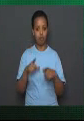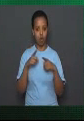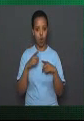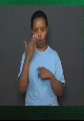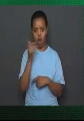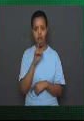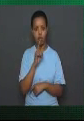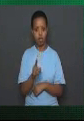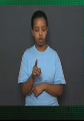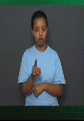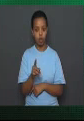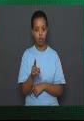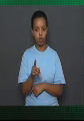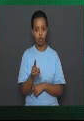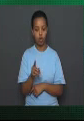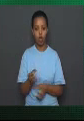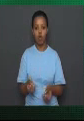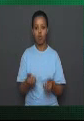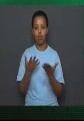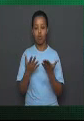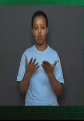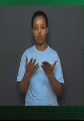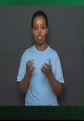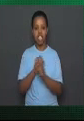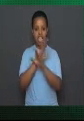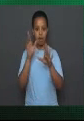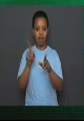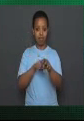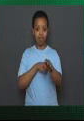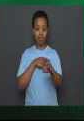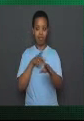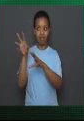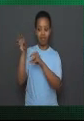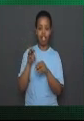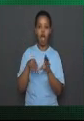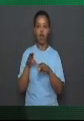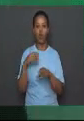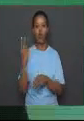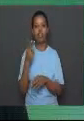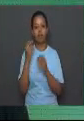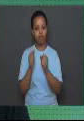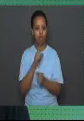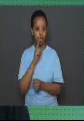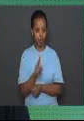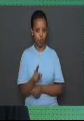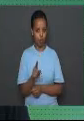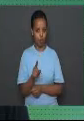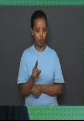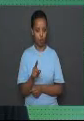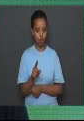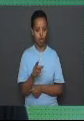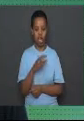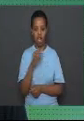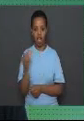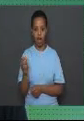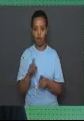because more of the wavelengths of light can be utilized. By